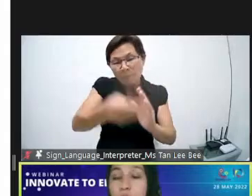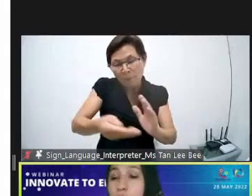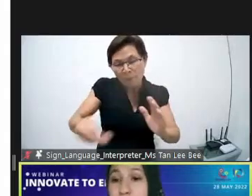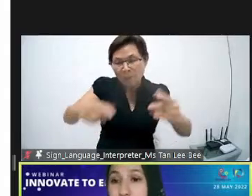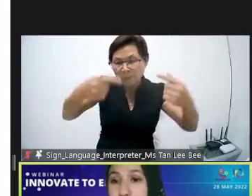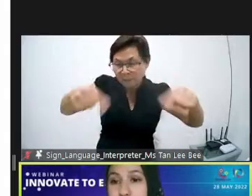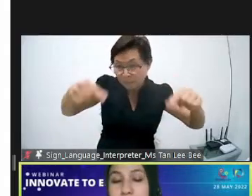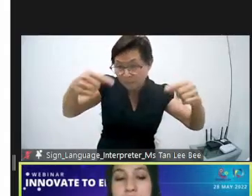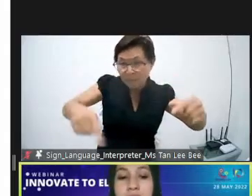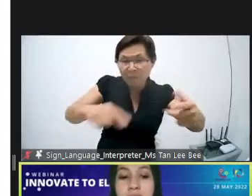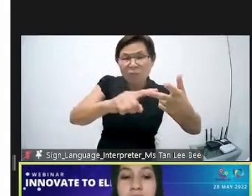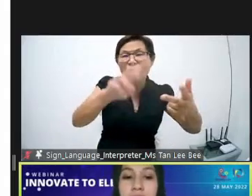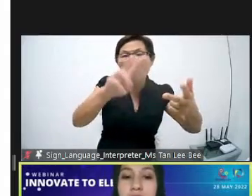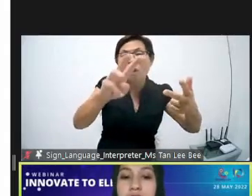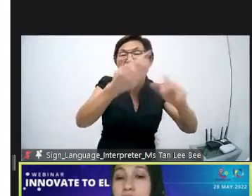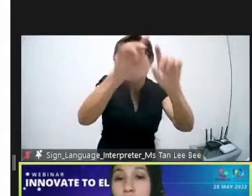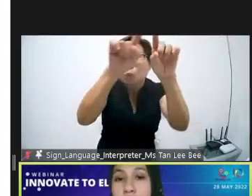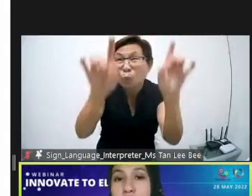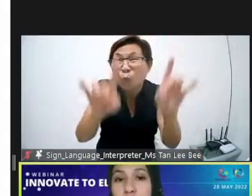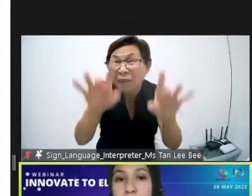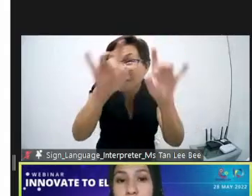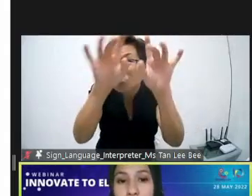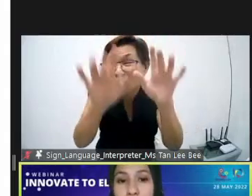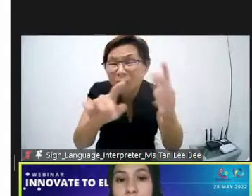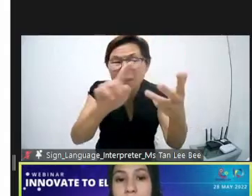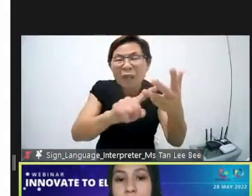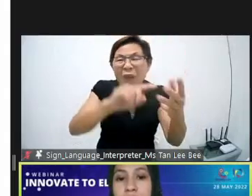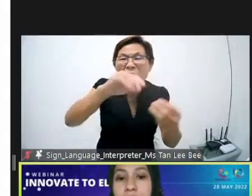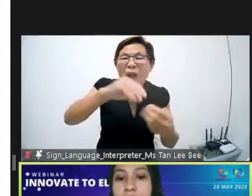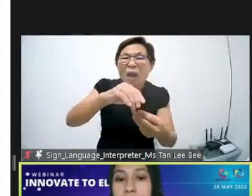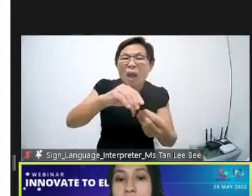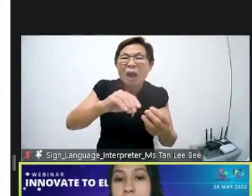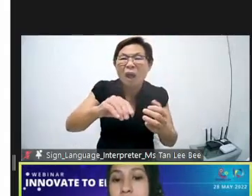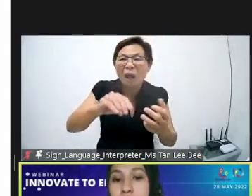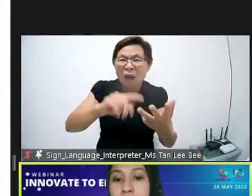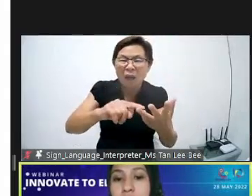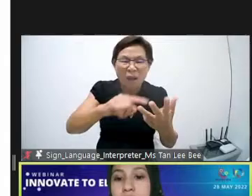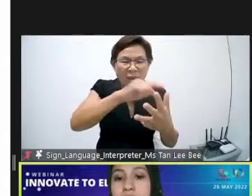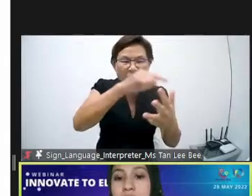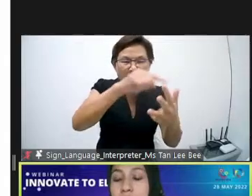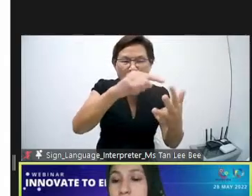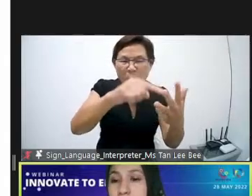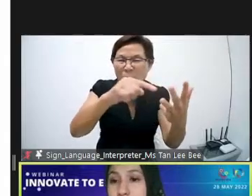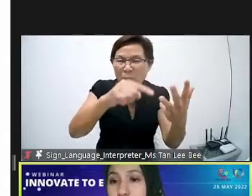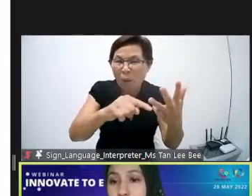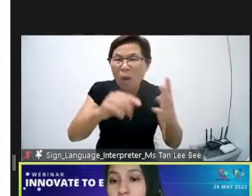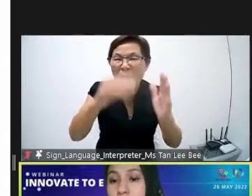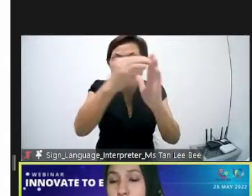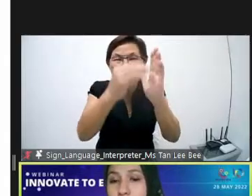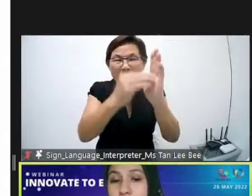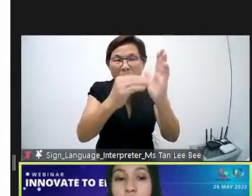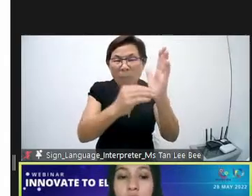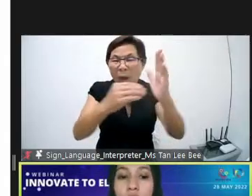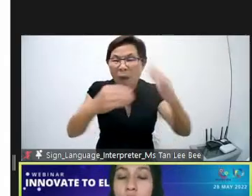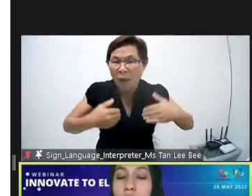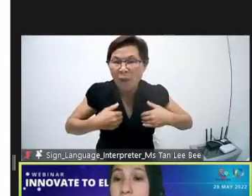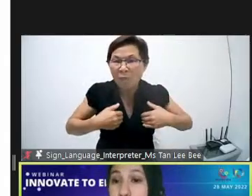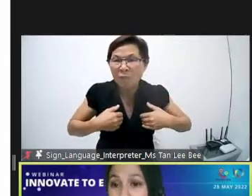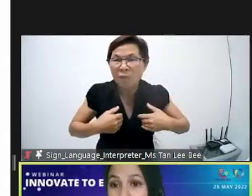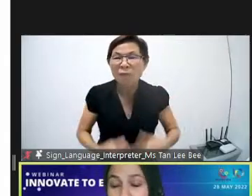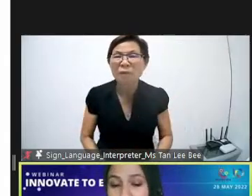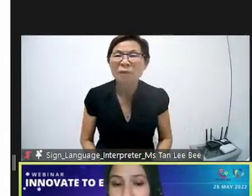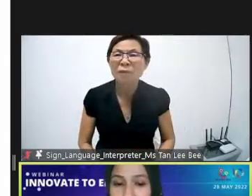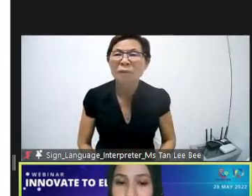games, quizzes, and evaluation menus. I adjust to the learning characteristic of those who